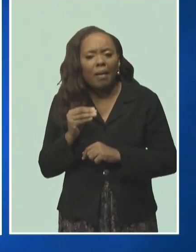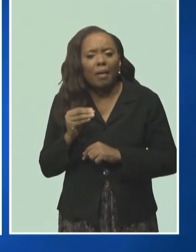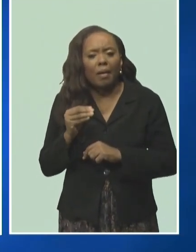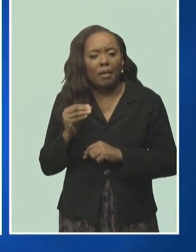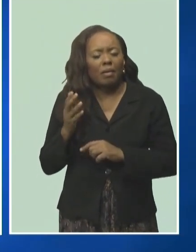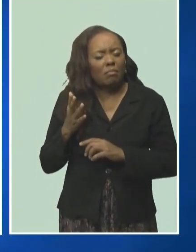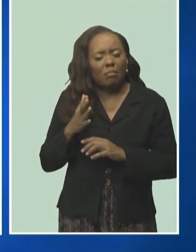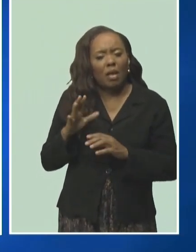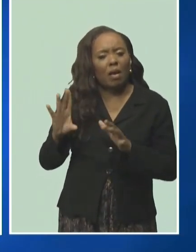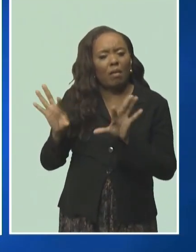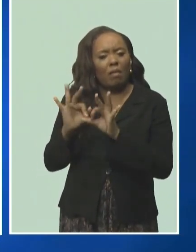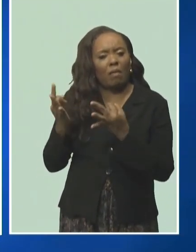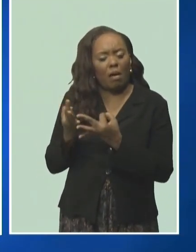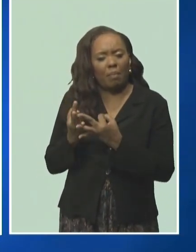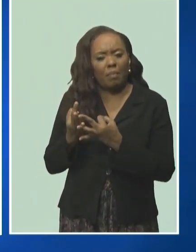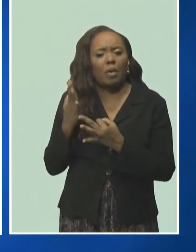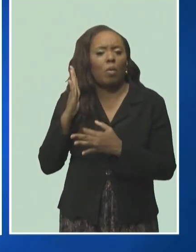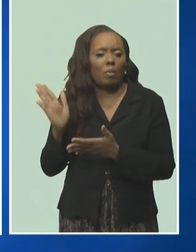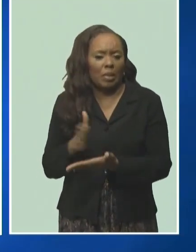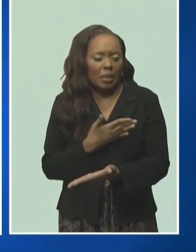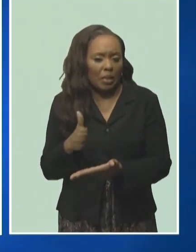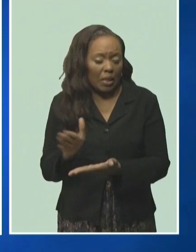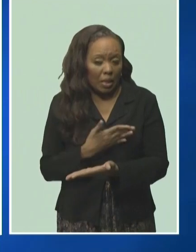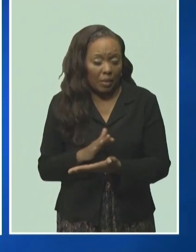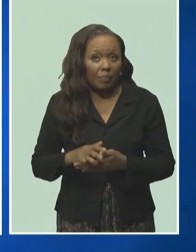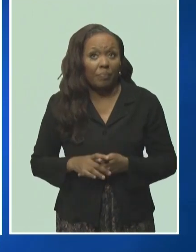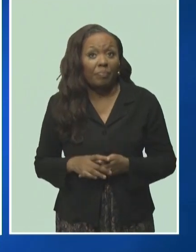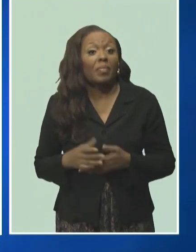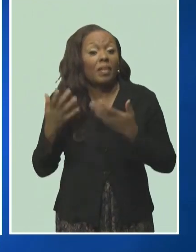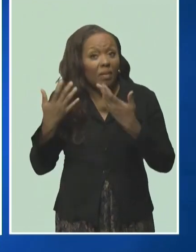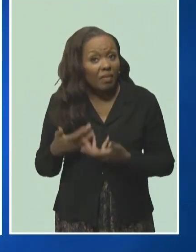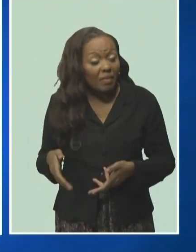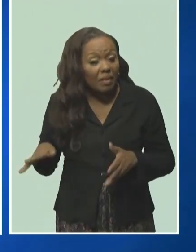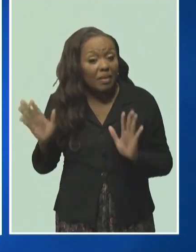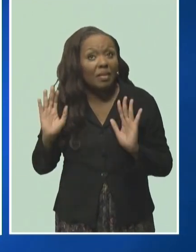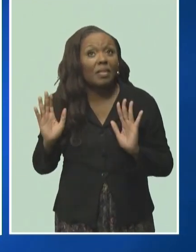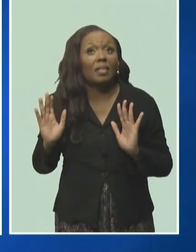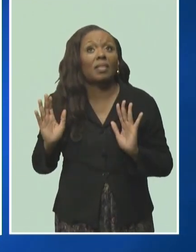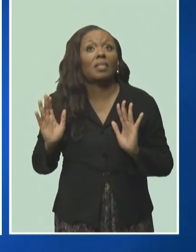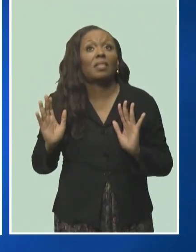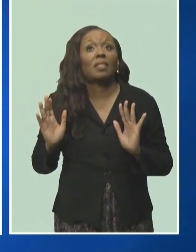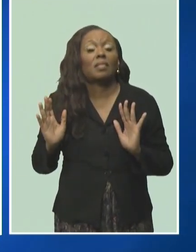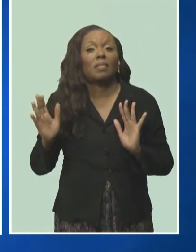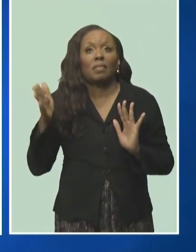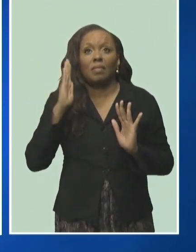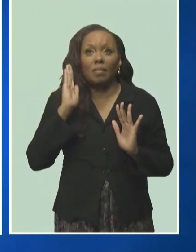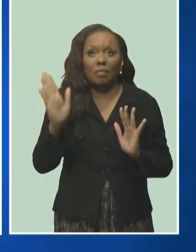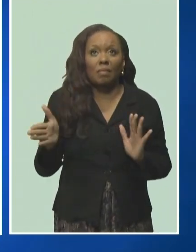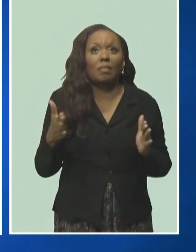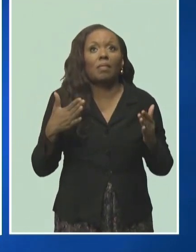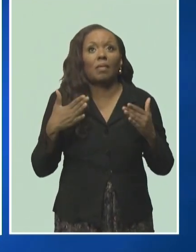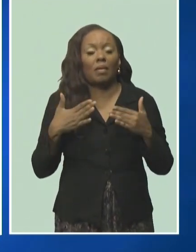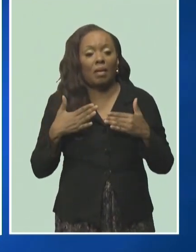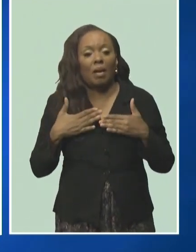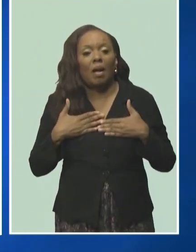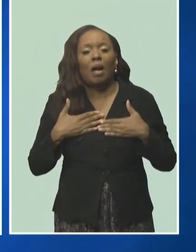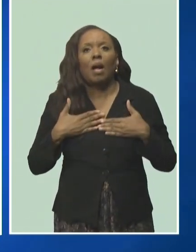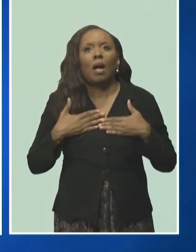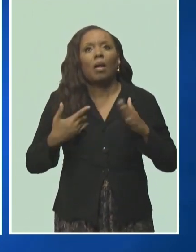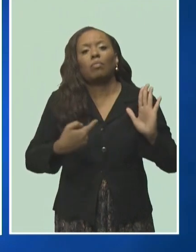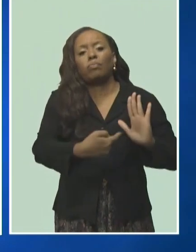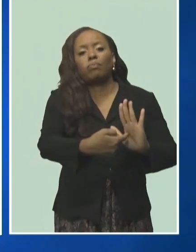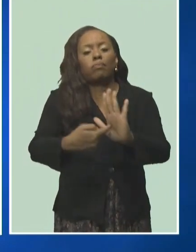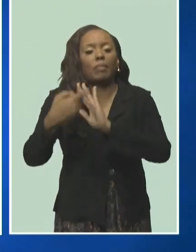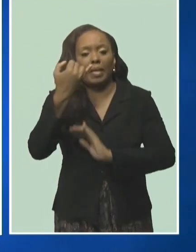be performing. And immediately after that, we will have a choreographed unveiling featuring the Israel